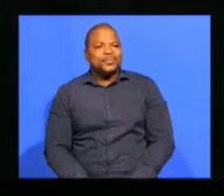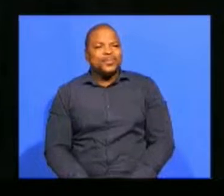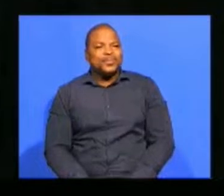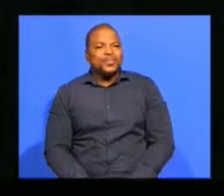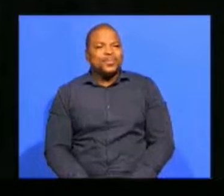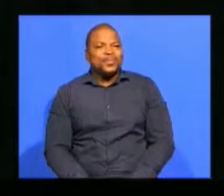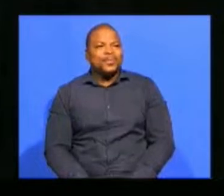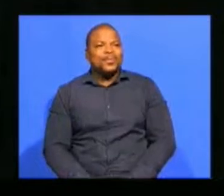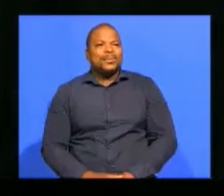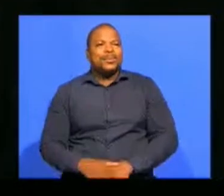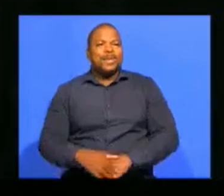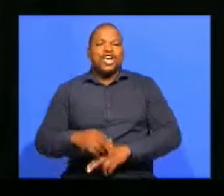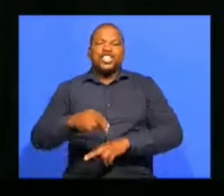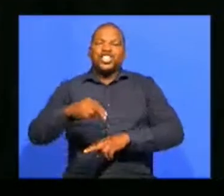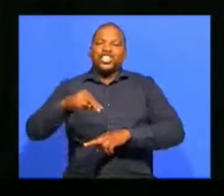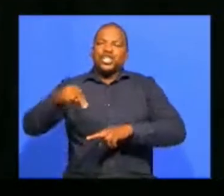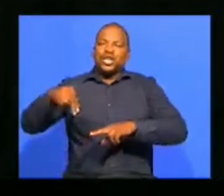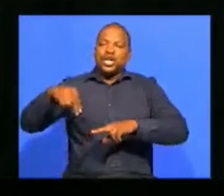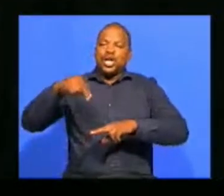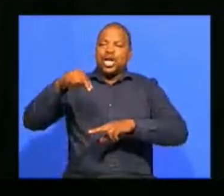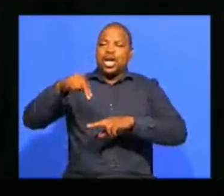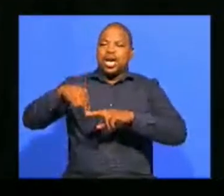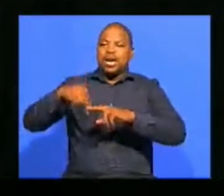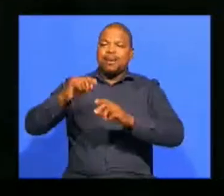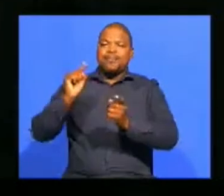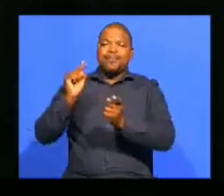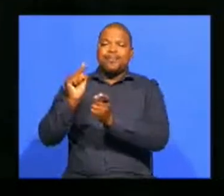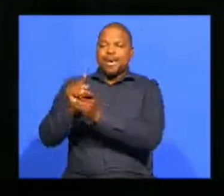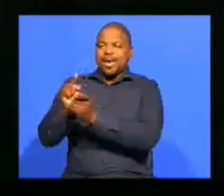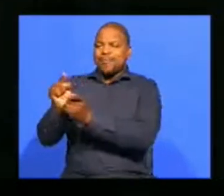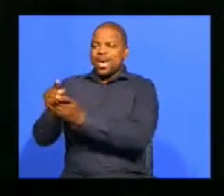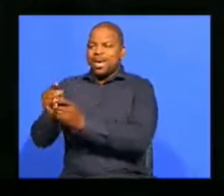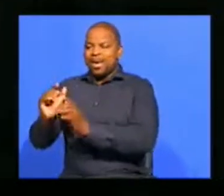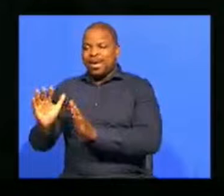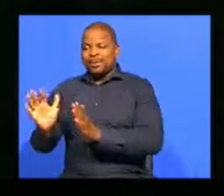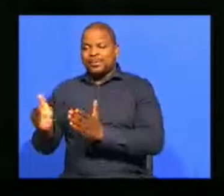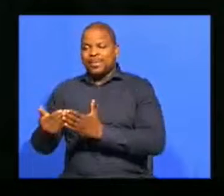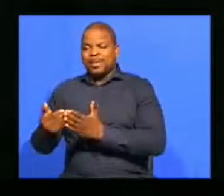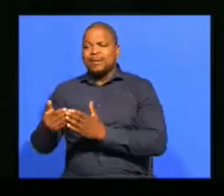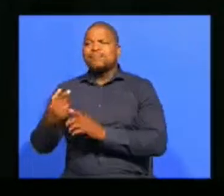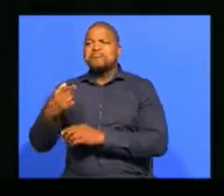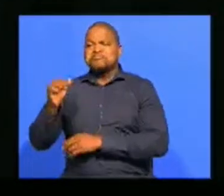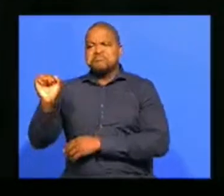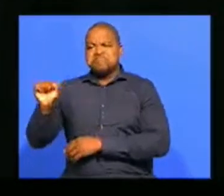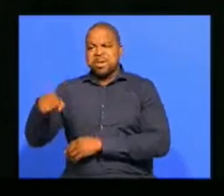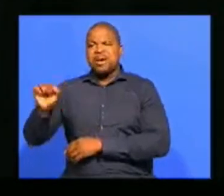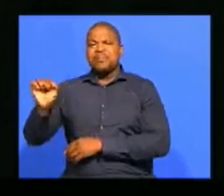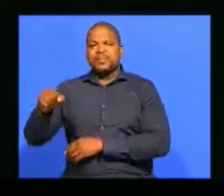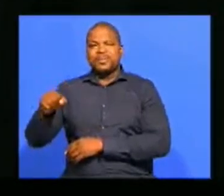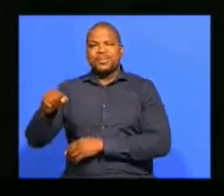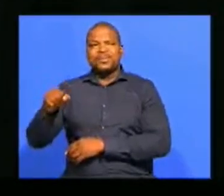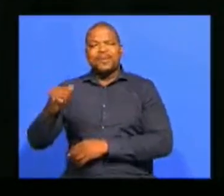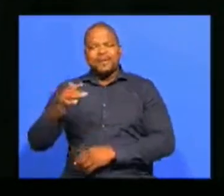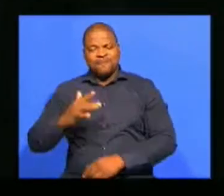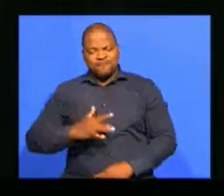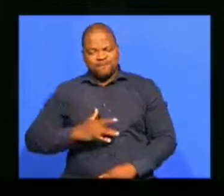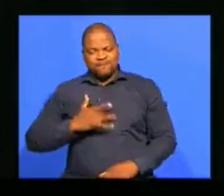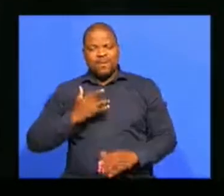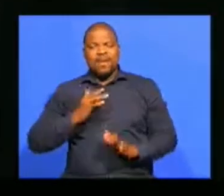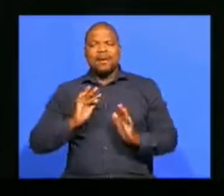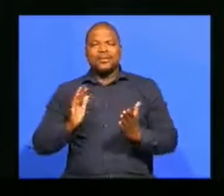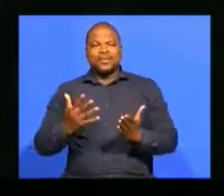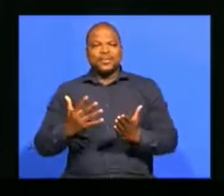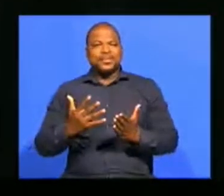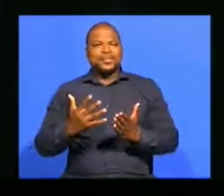where the cosmos of nature meets. And yes, you do feel